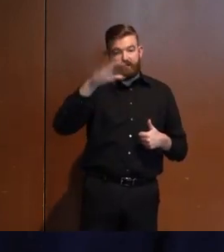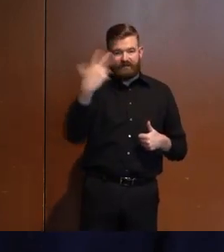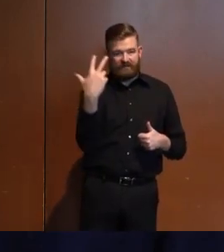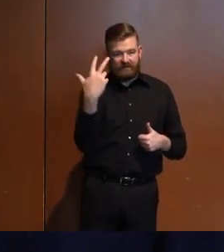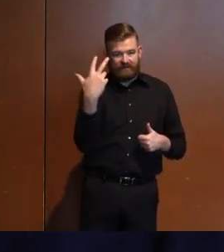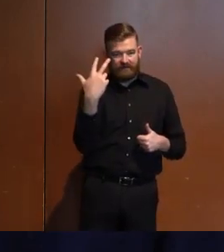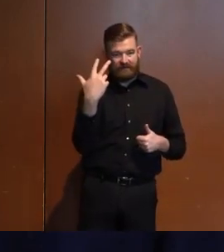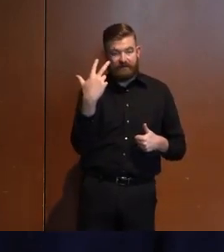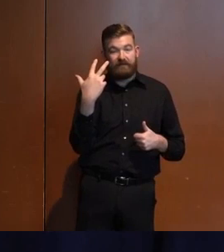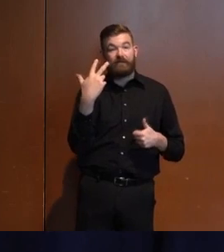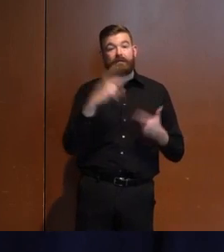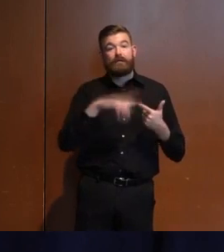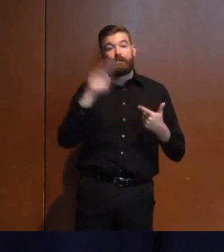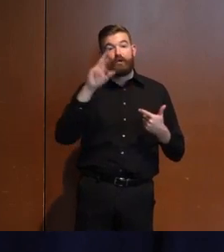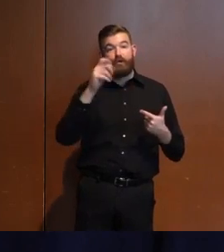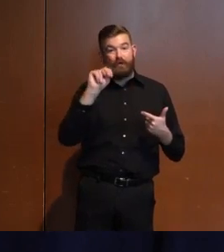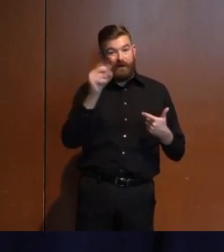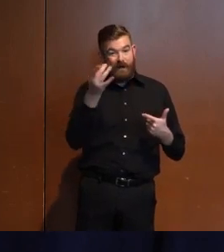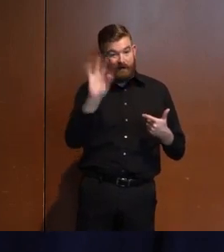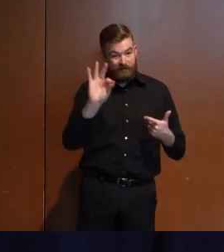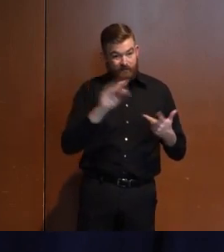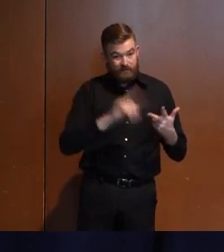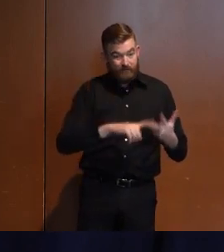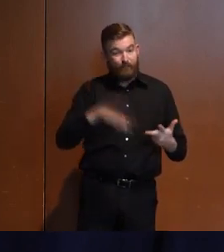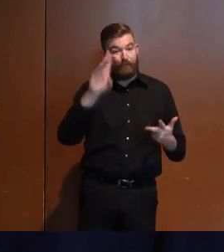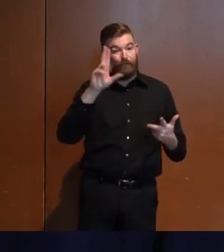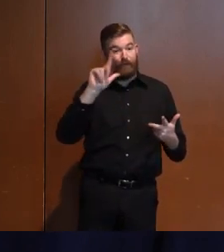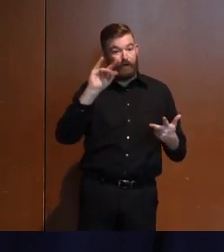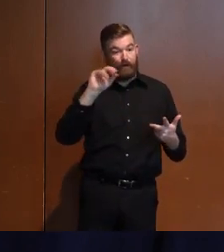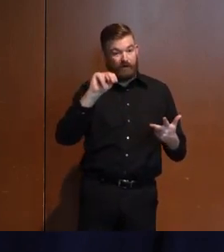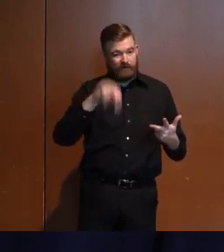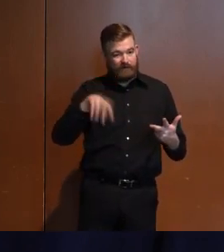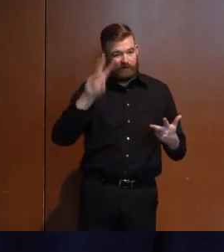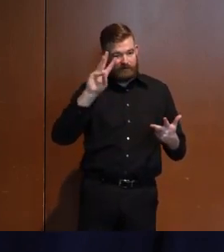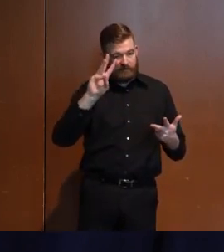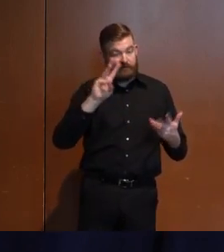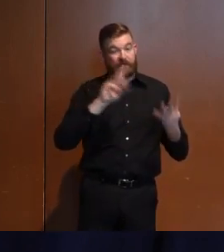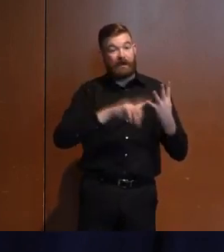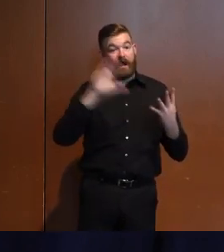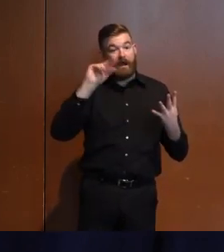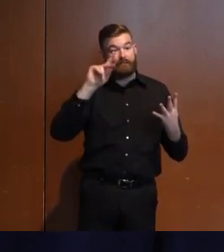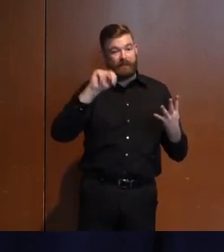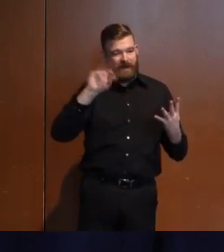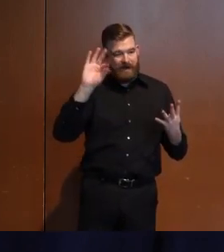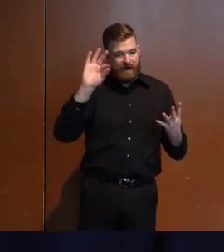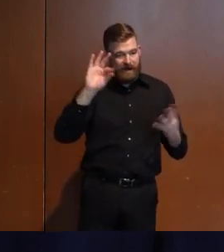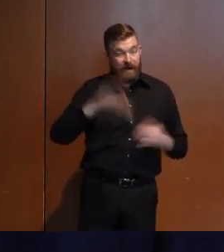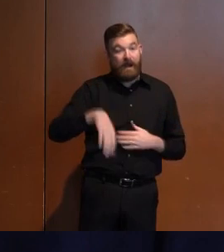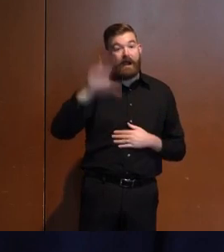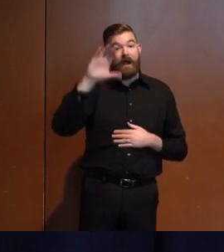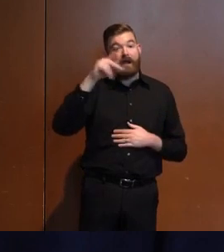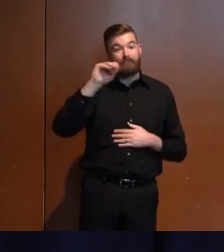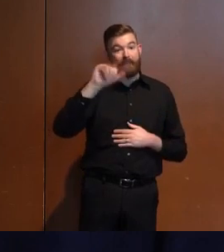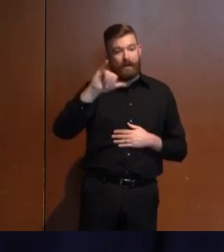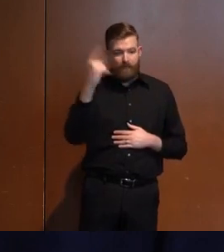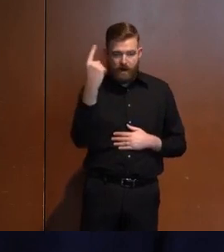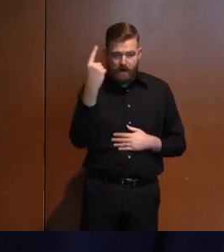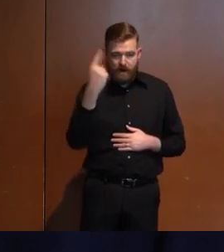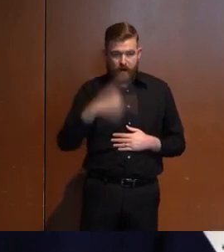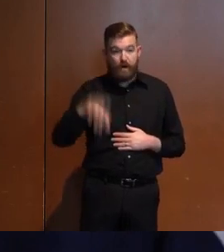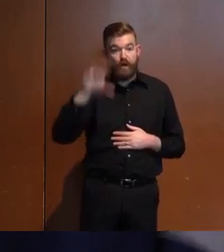89, Burlington, 6, Camden, 9, Cape May, 1, Cumberland, 1,